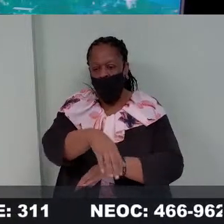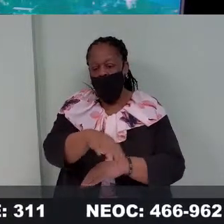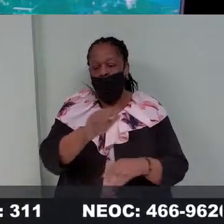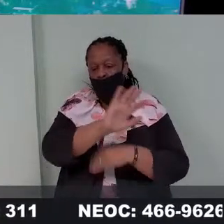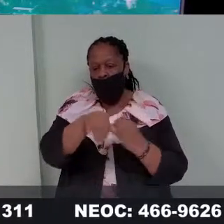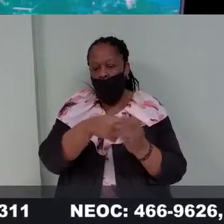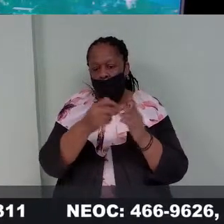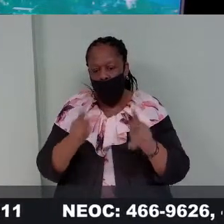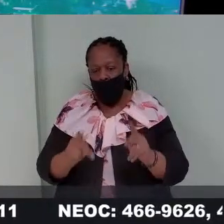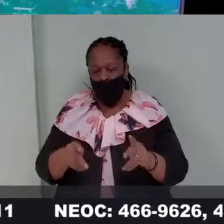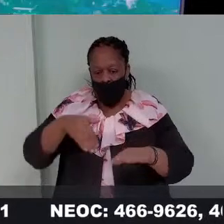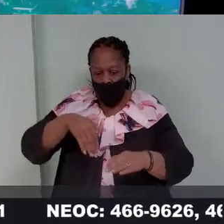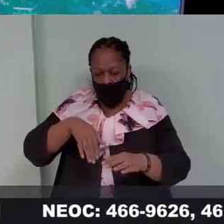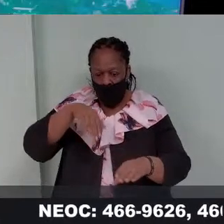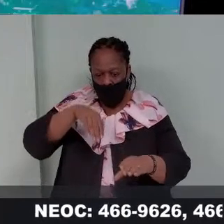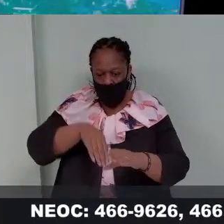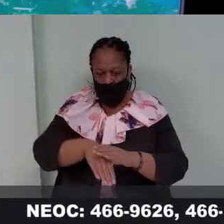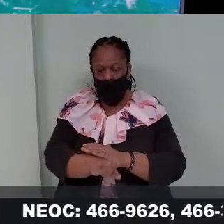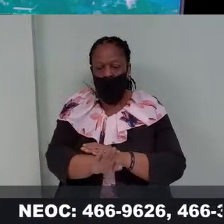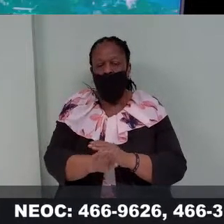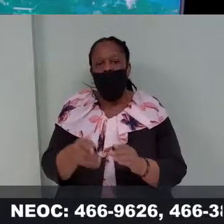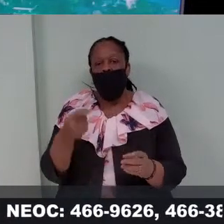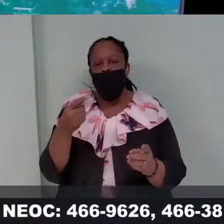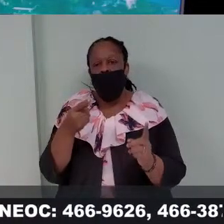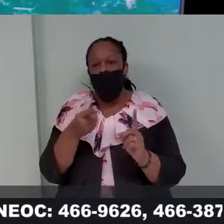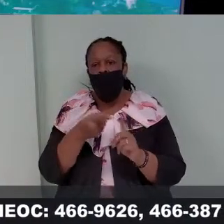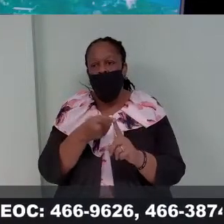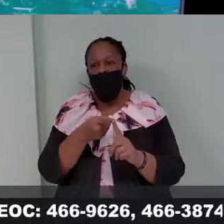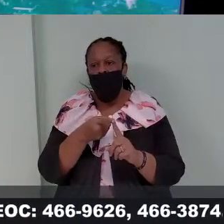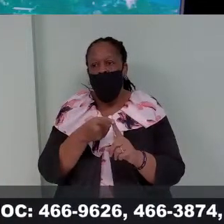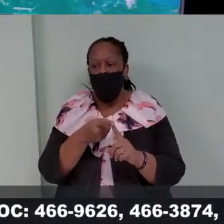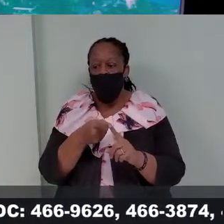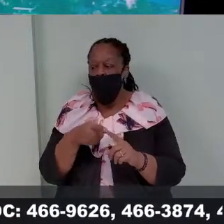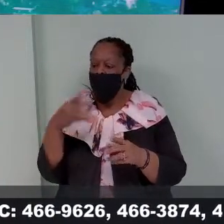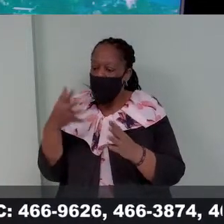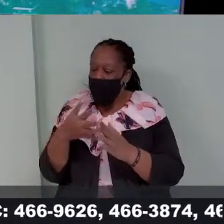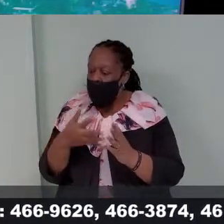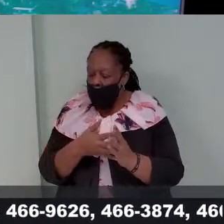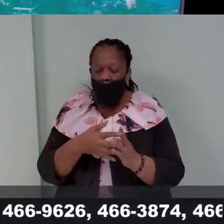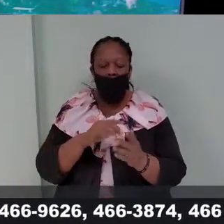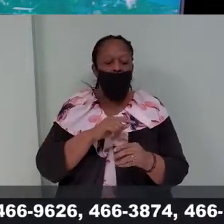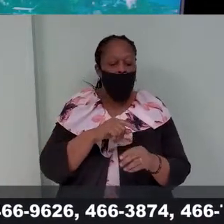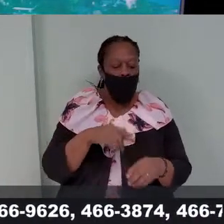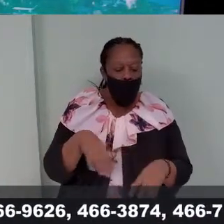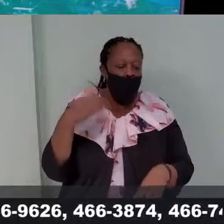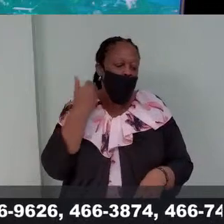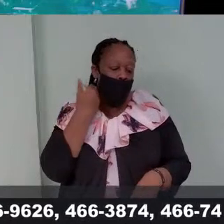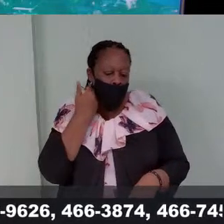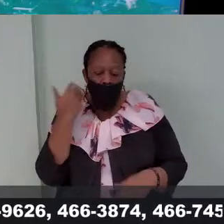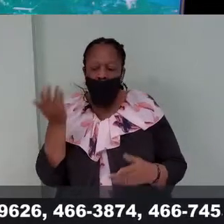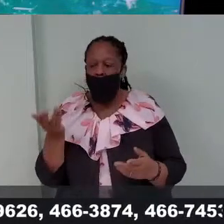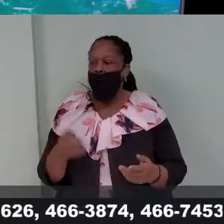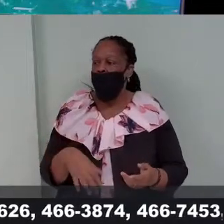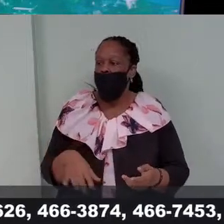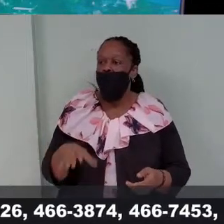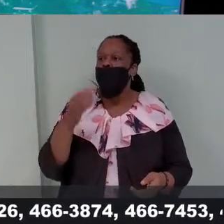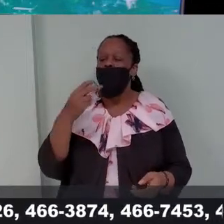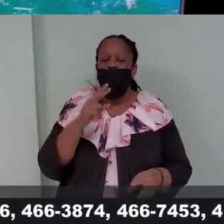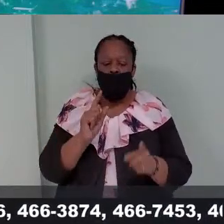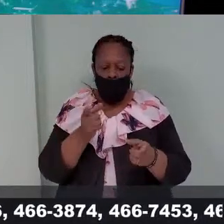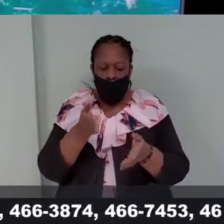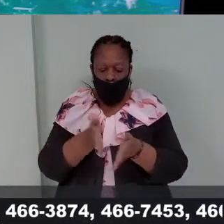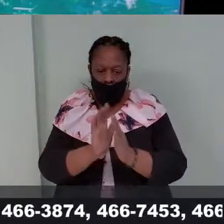to ensure we have a more smoother process. The last passenger would have entered the health screening area at